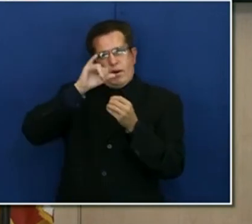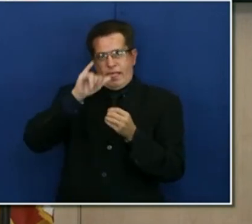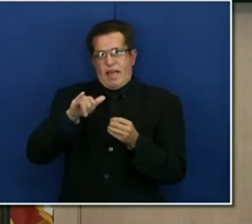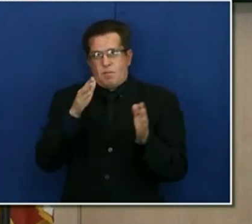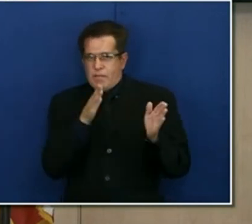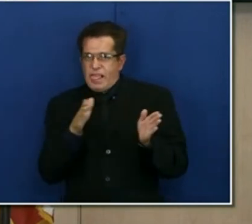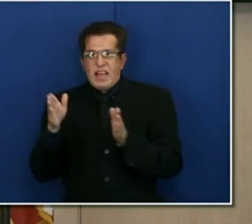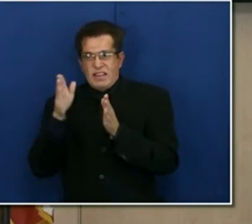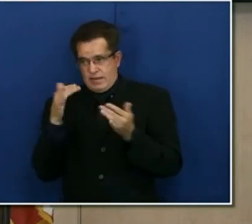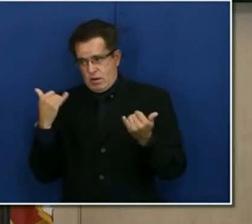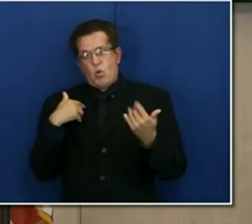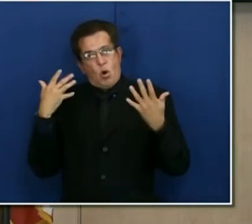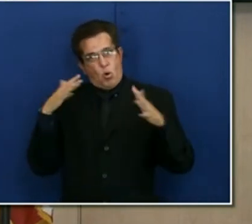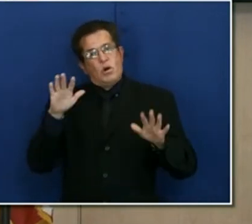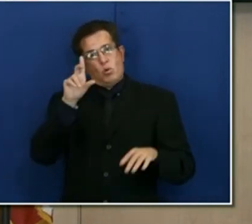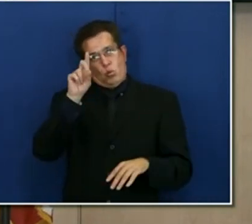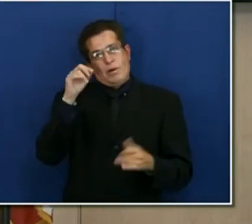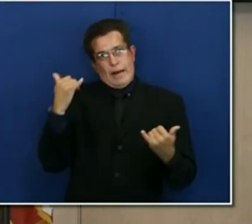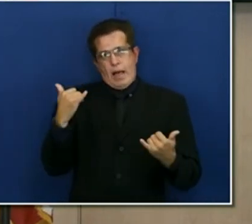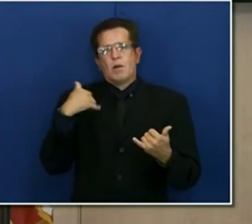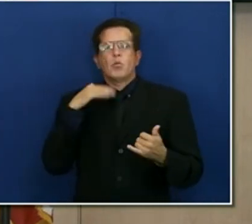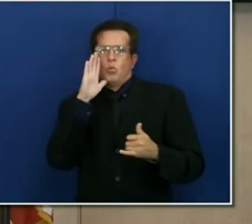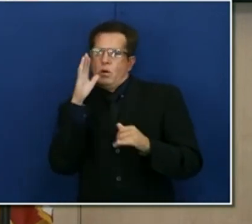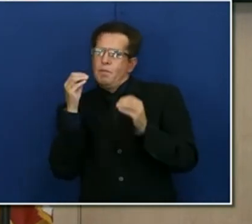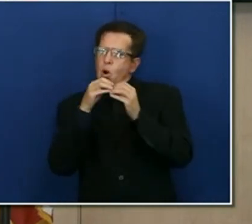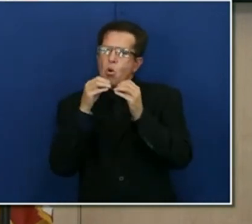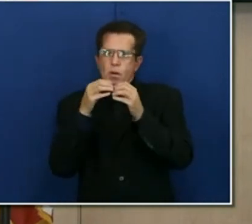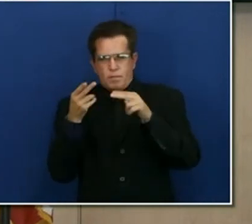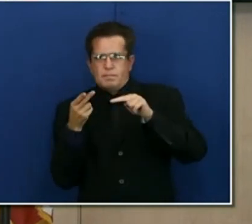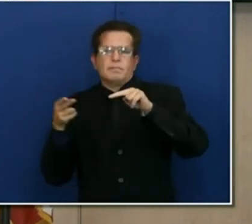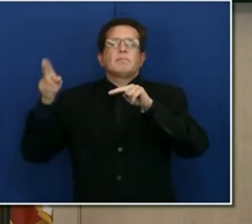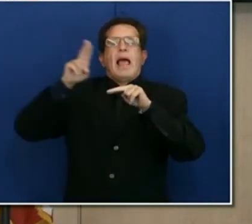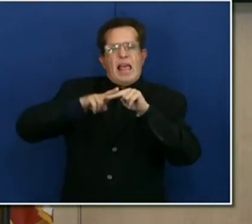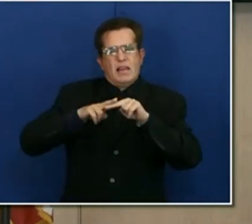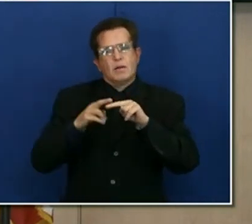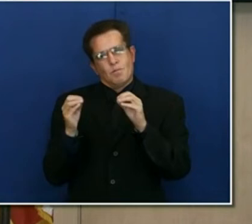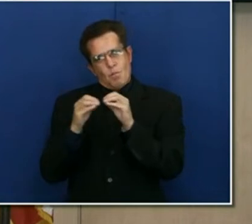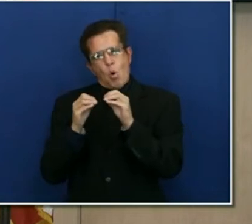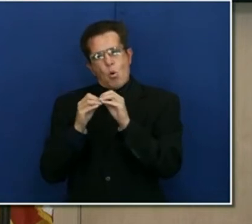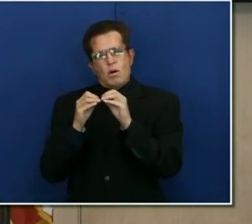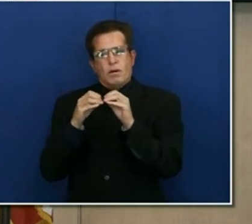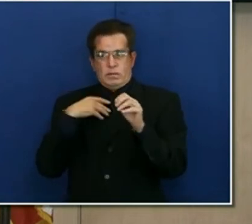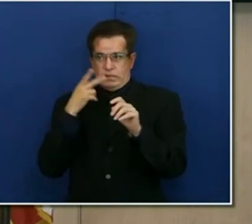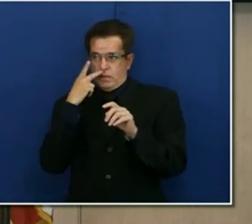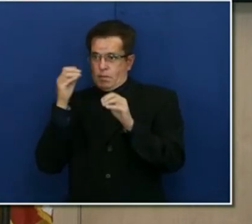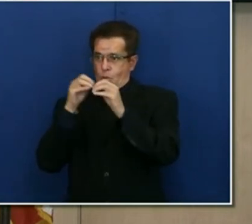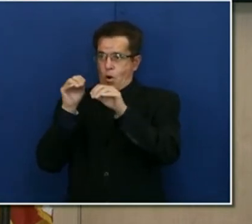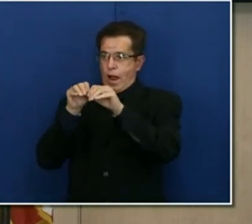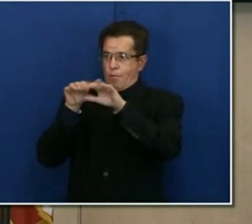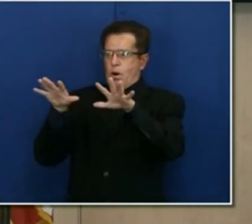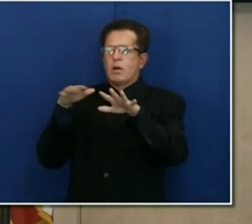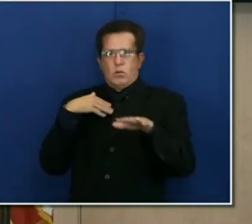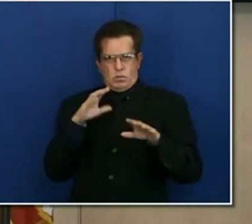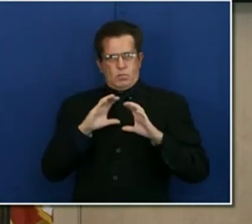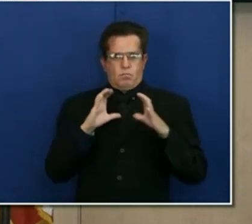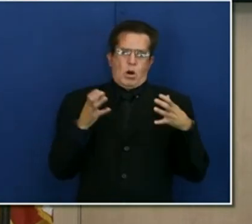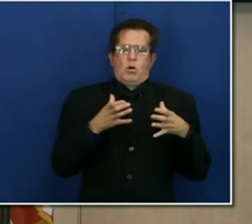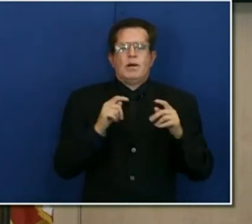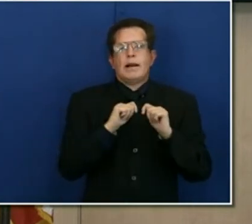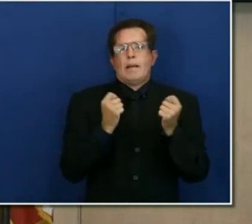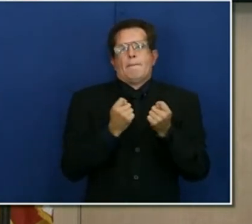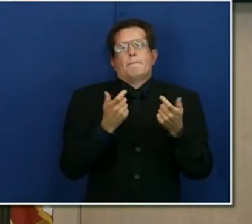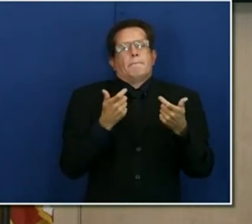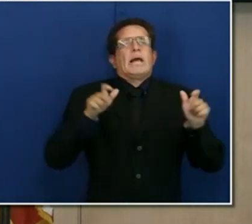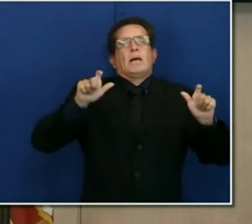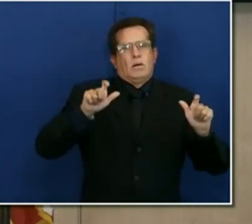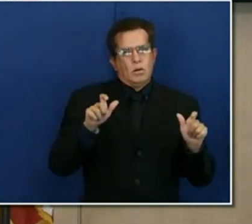something that we already do, but we want to expand it as we see more outbreaks. So that was what I included, and I think that's what you were referring